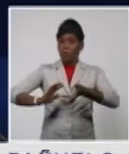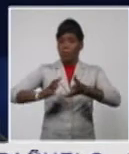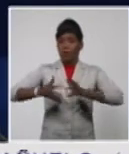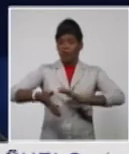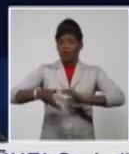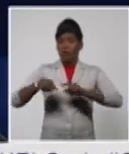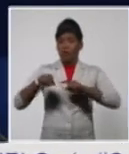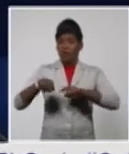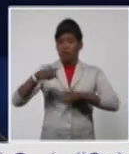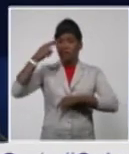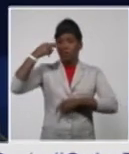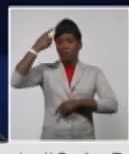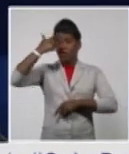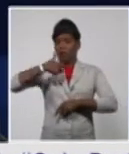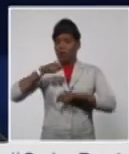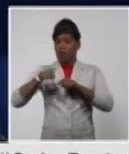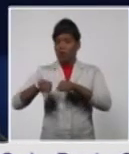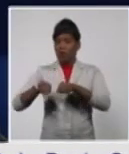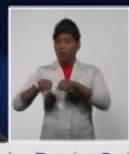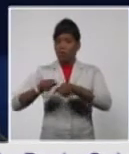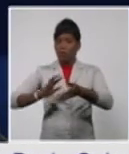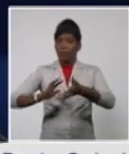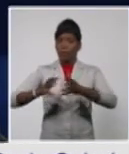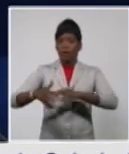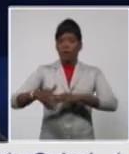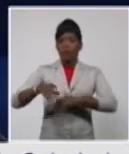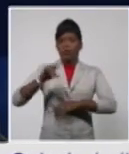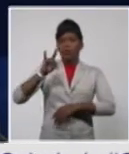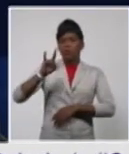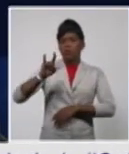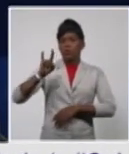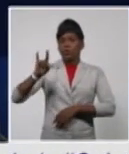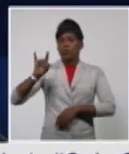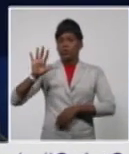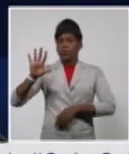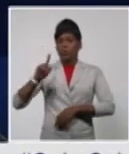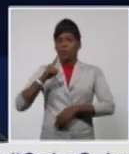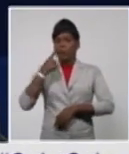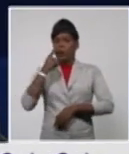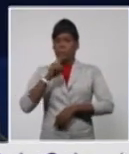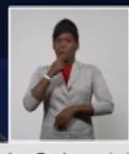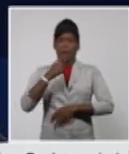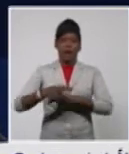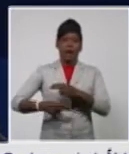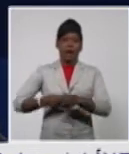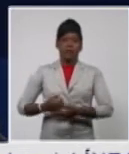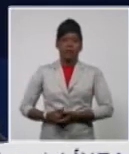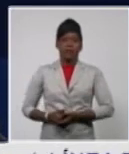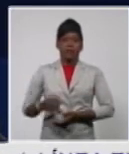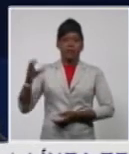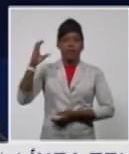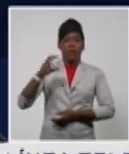province. The 77 diagnosed cases are Cubans, 66, or the